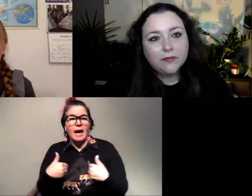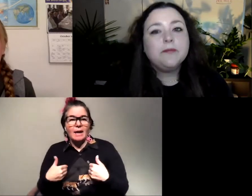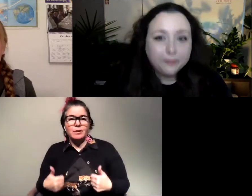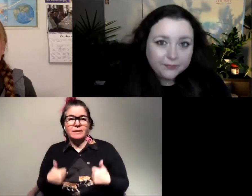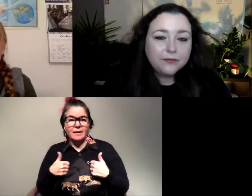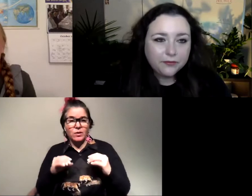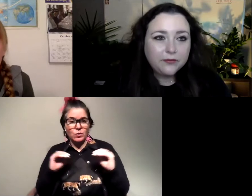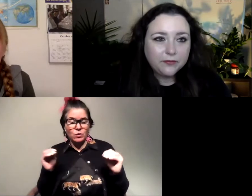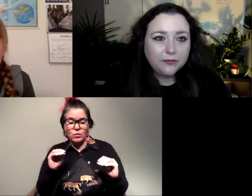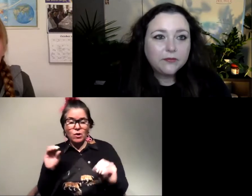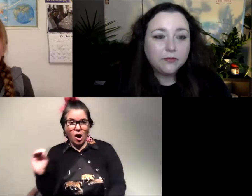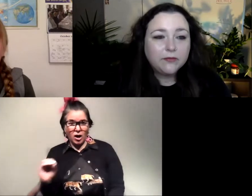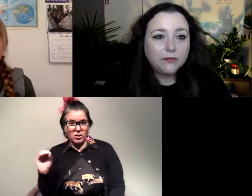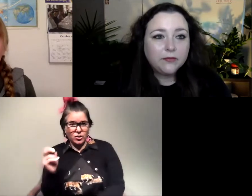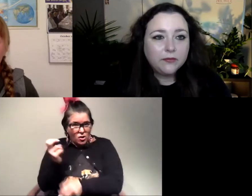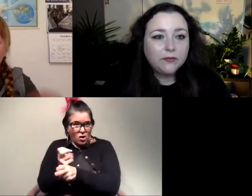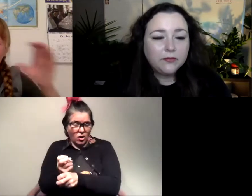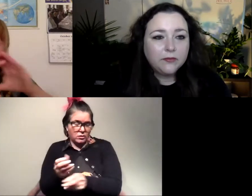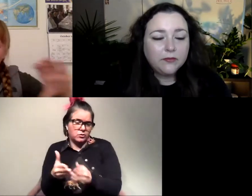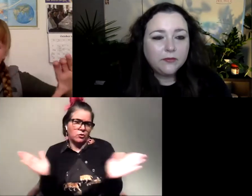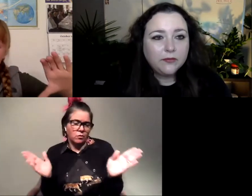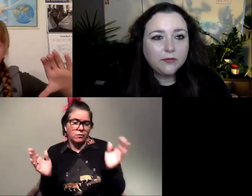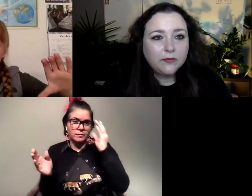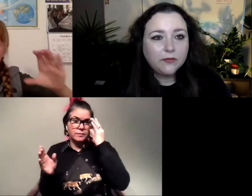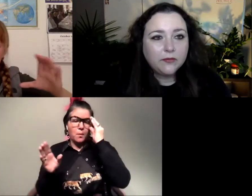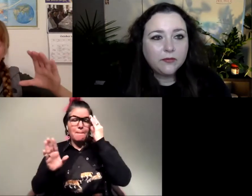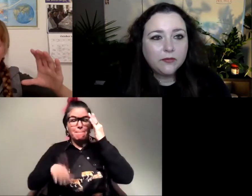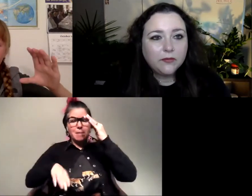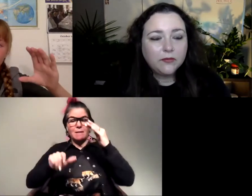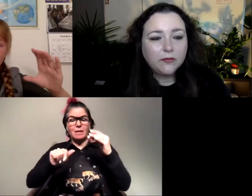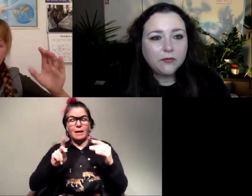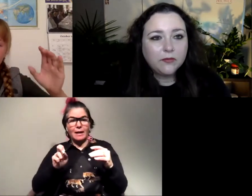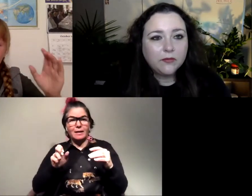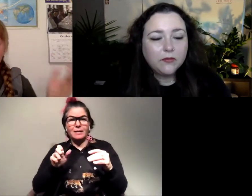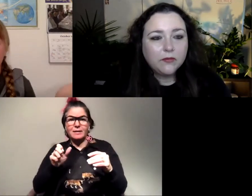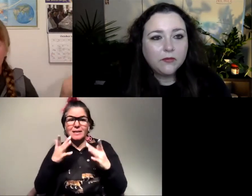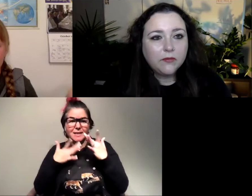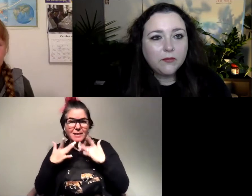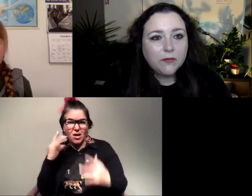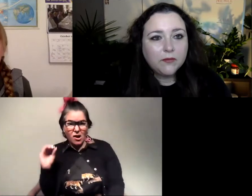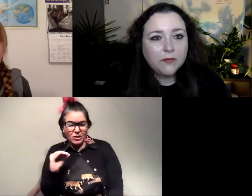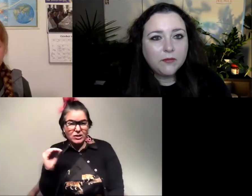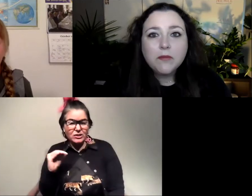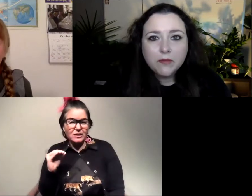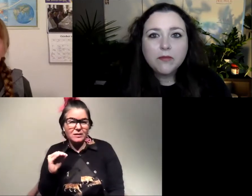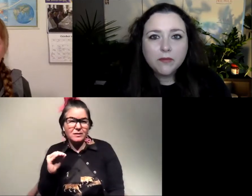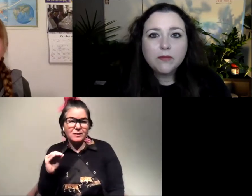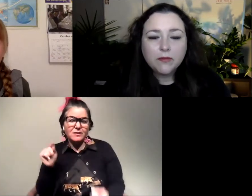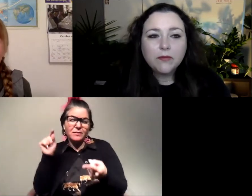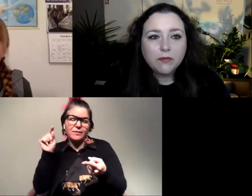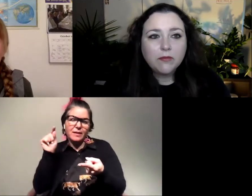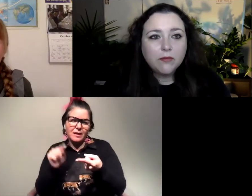oxygen in general. So if the bottom of your lake doesn't have very much oxygen, you're going to have very